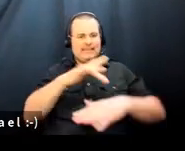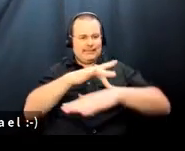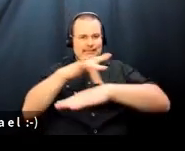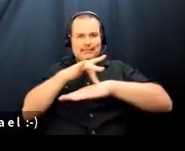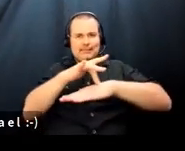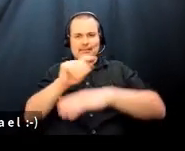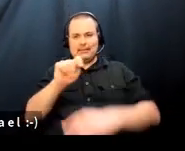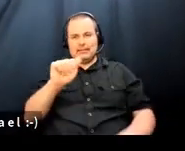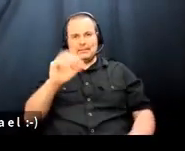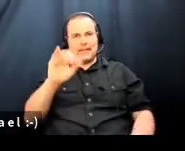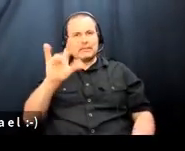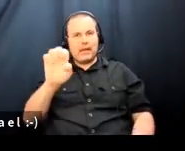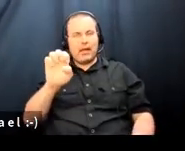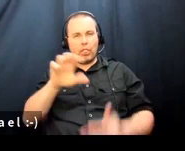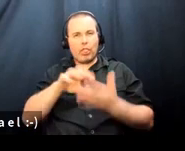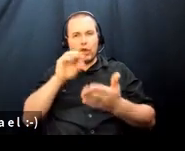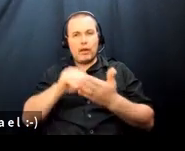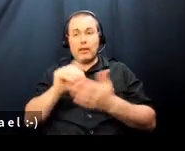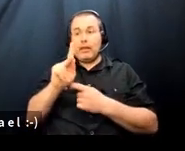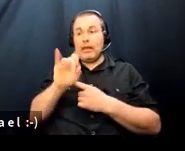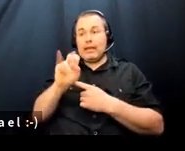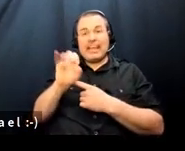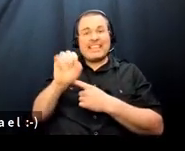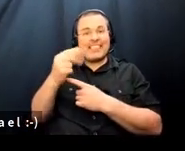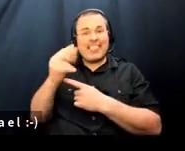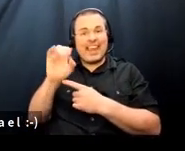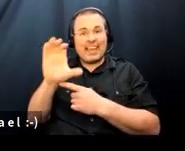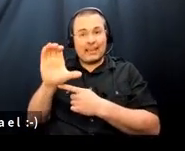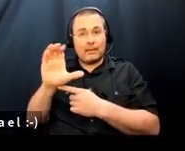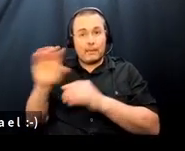Kinesthetic learning, think of it as movement learning.